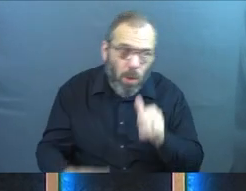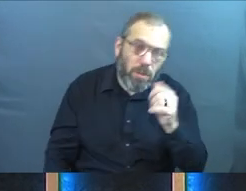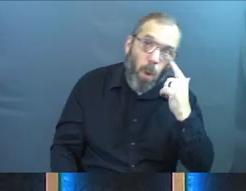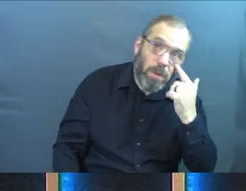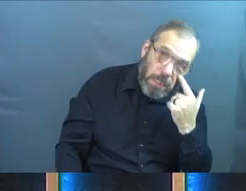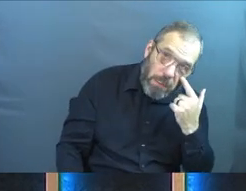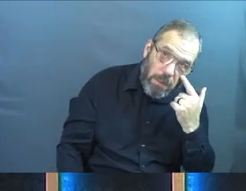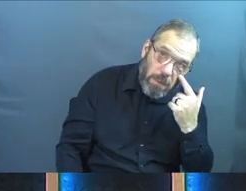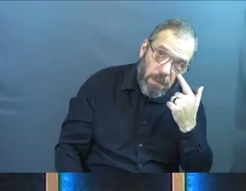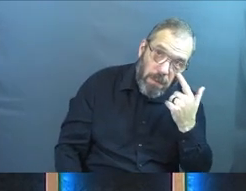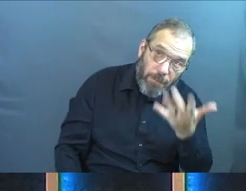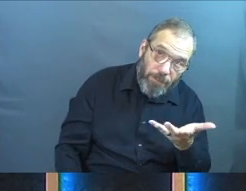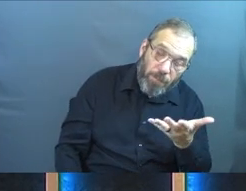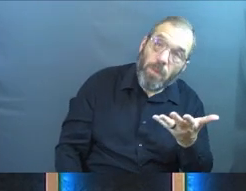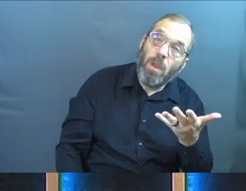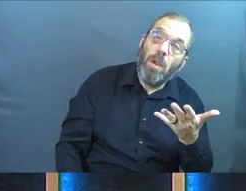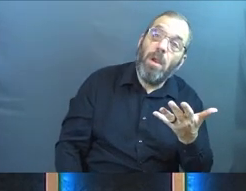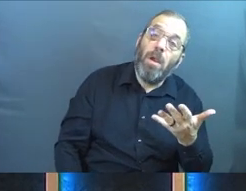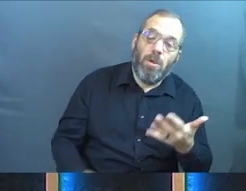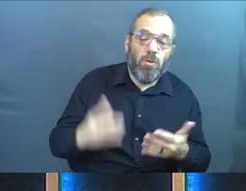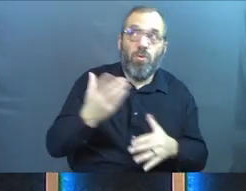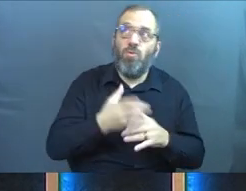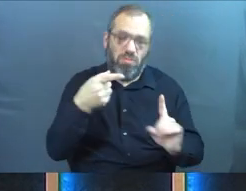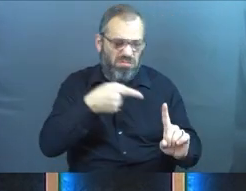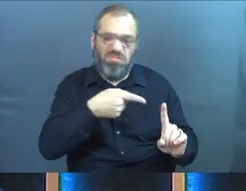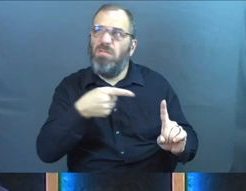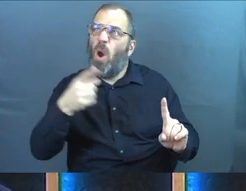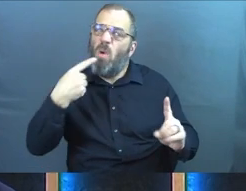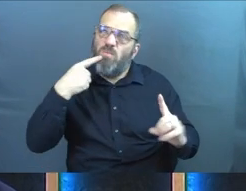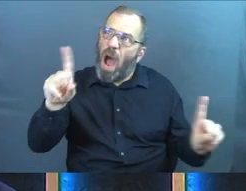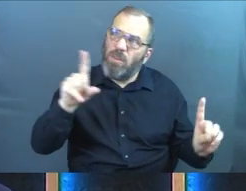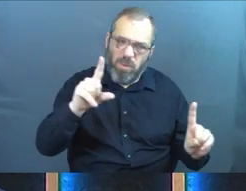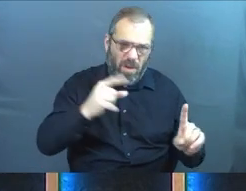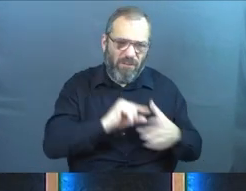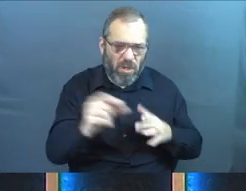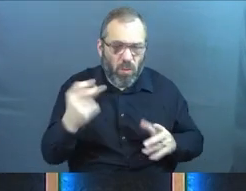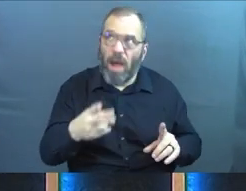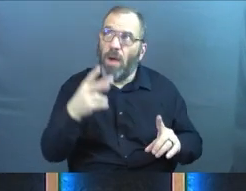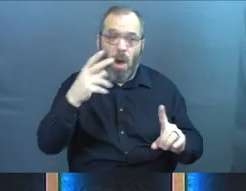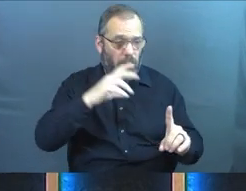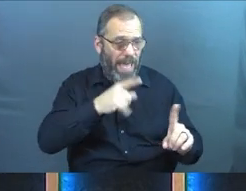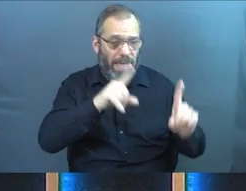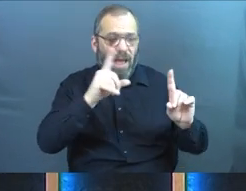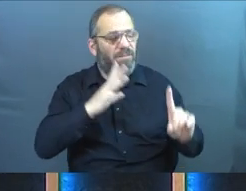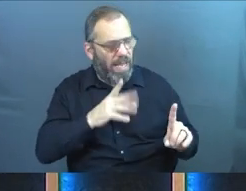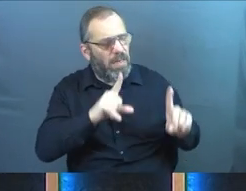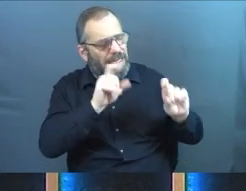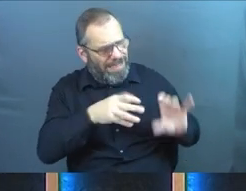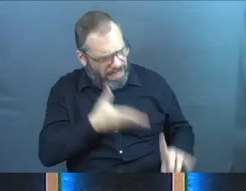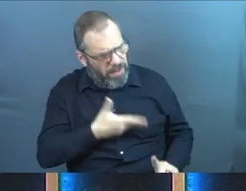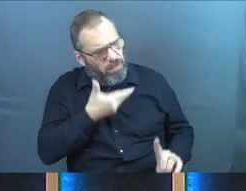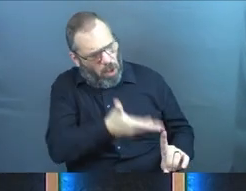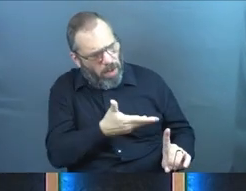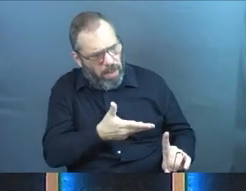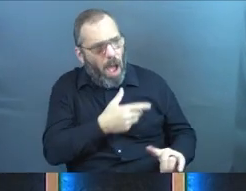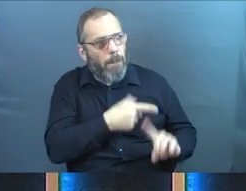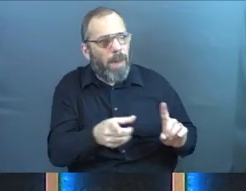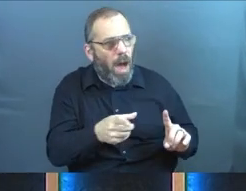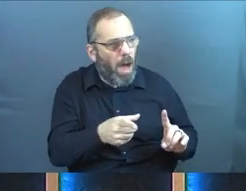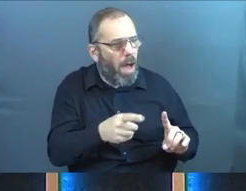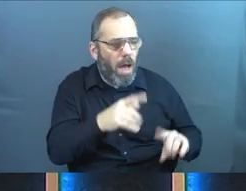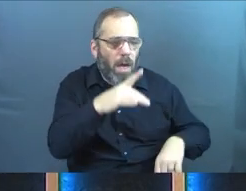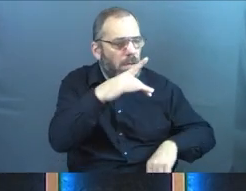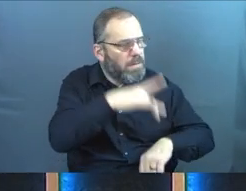not. You have made him prosper in everything that he does. Verse 12, all right, you may test him, God said, the Lord said to Satan, but